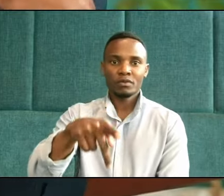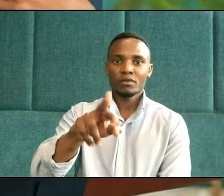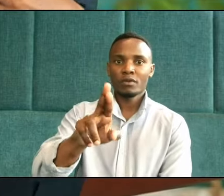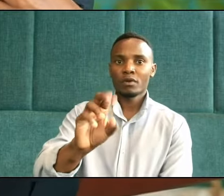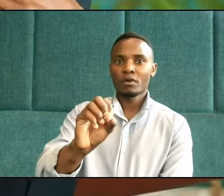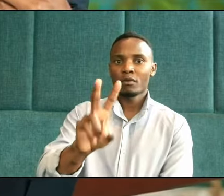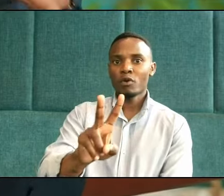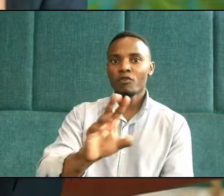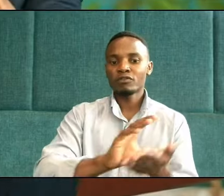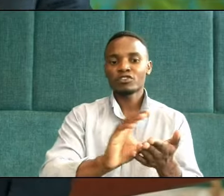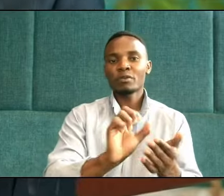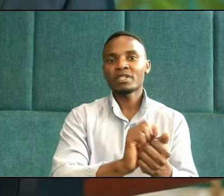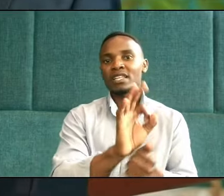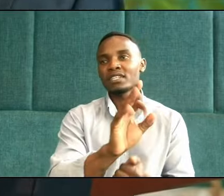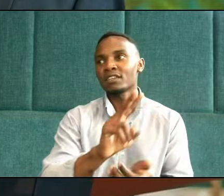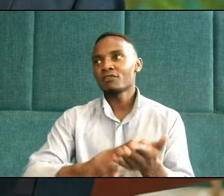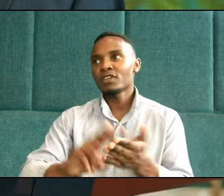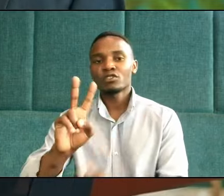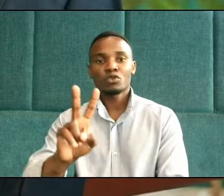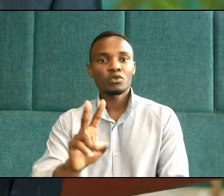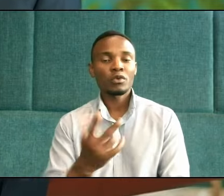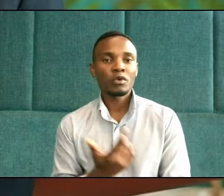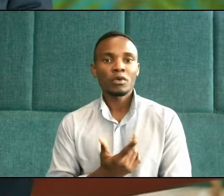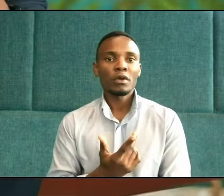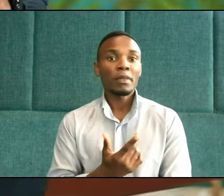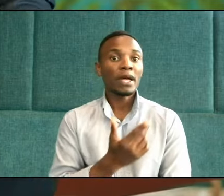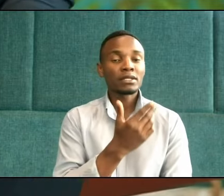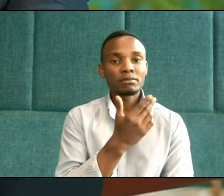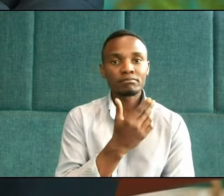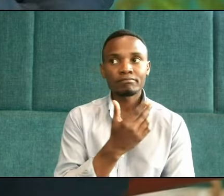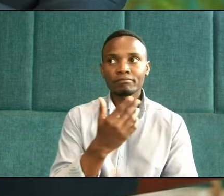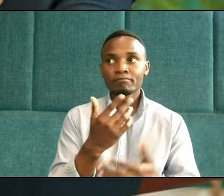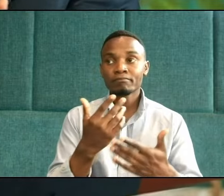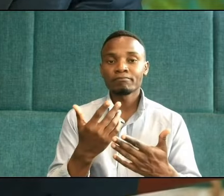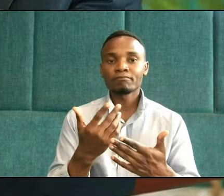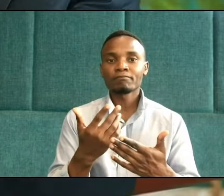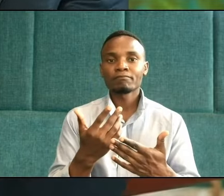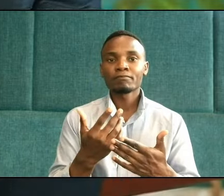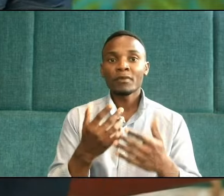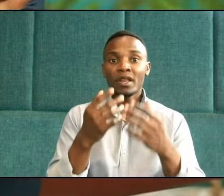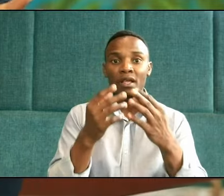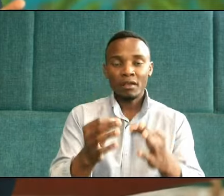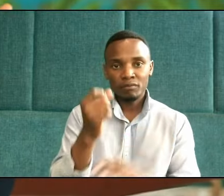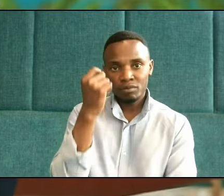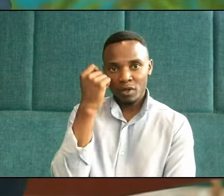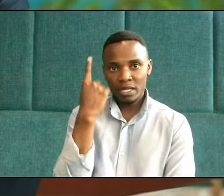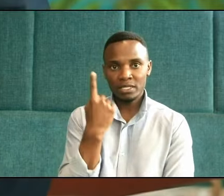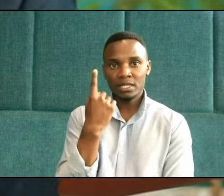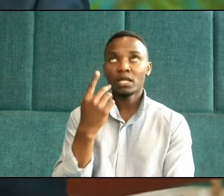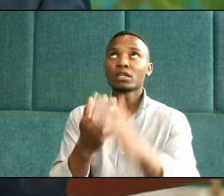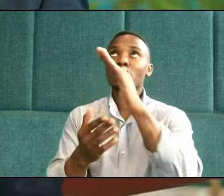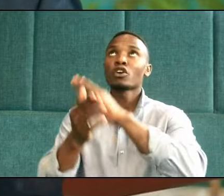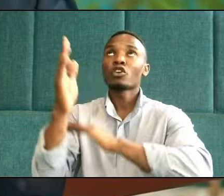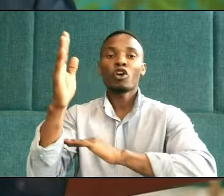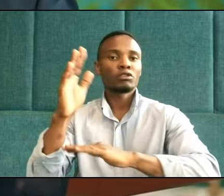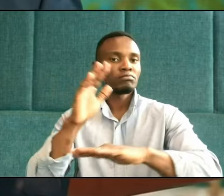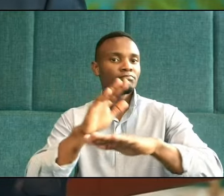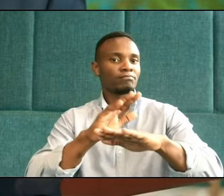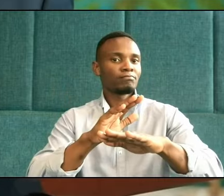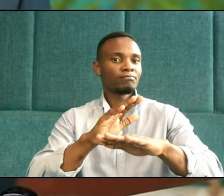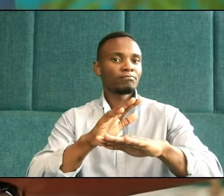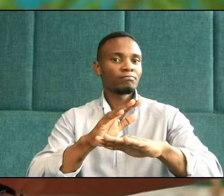you understand the much more that in this dispensation, God has called us for